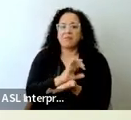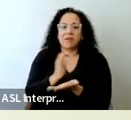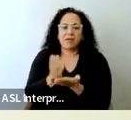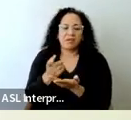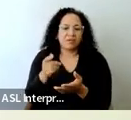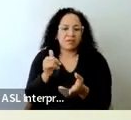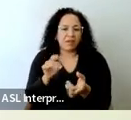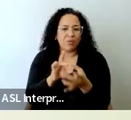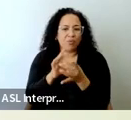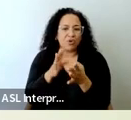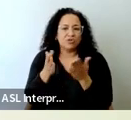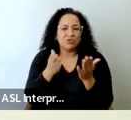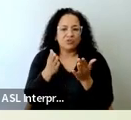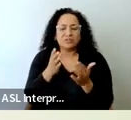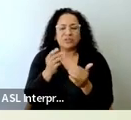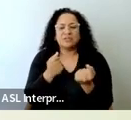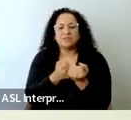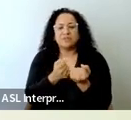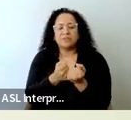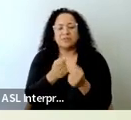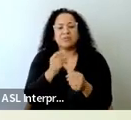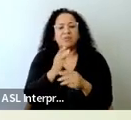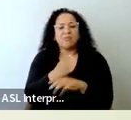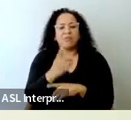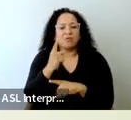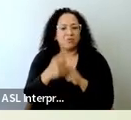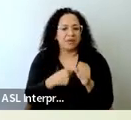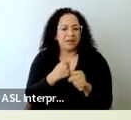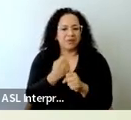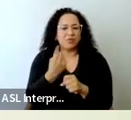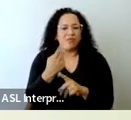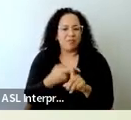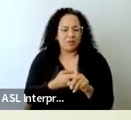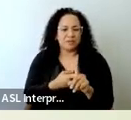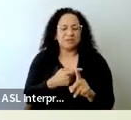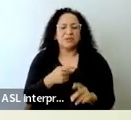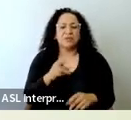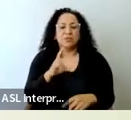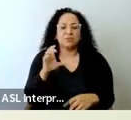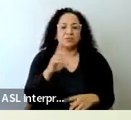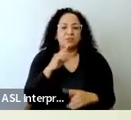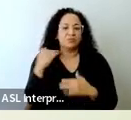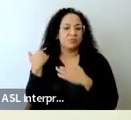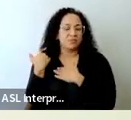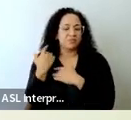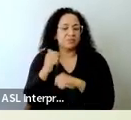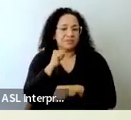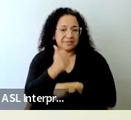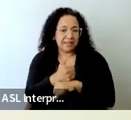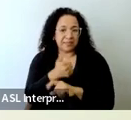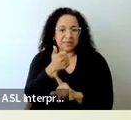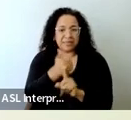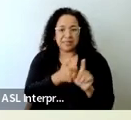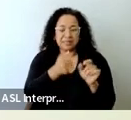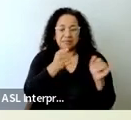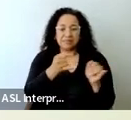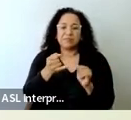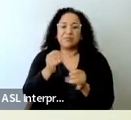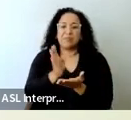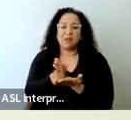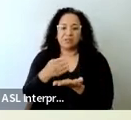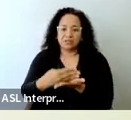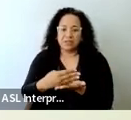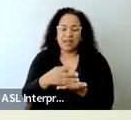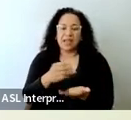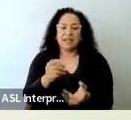coordinate services and supports over a 12-month period. Regional centers are responsible for establishing each participant's budget